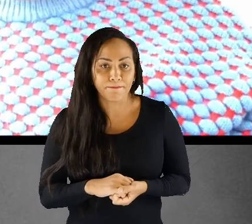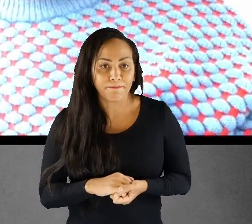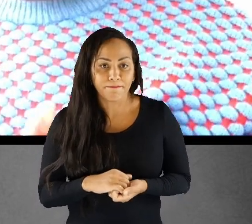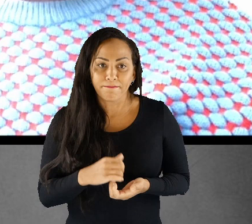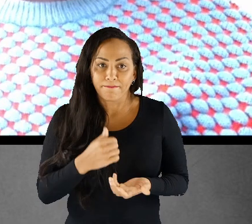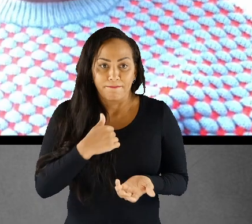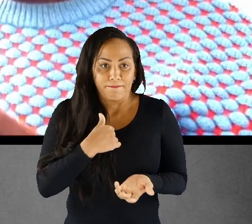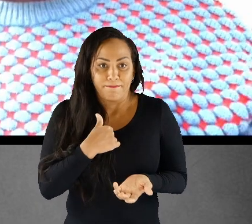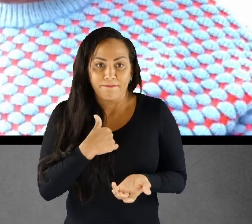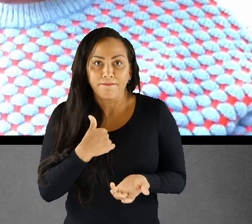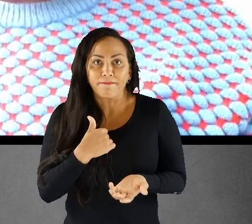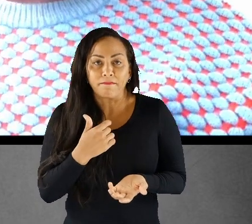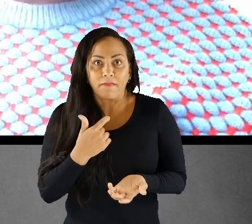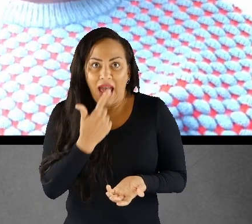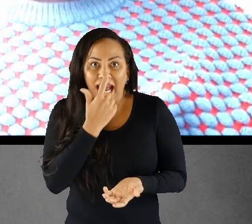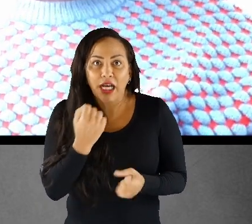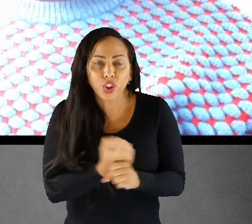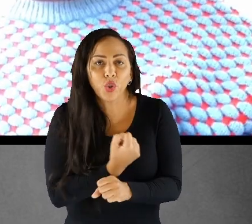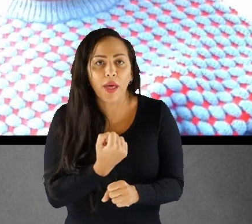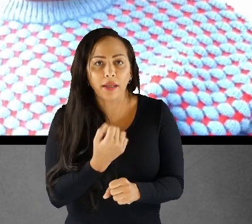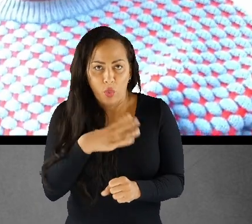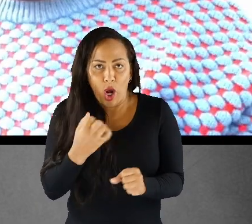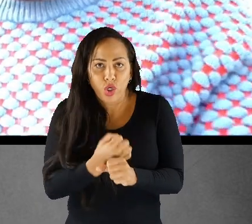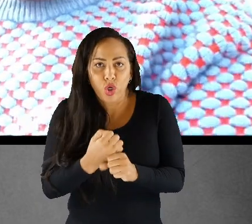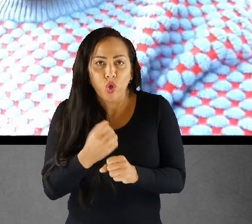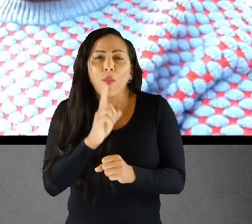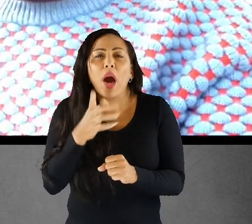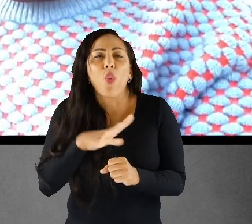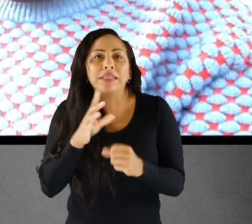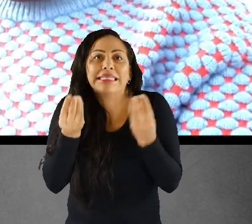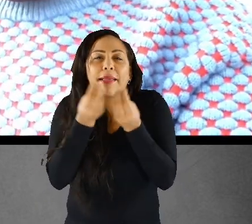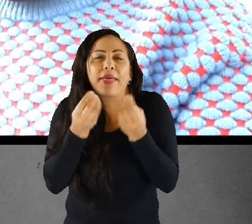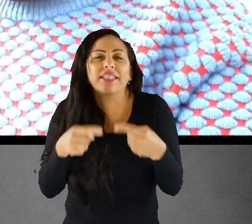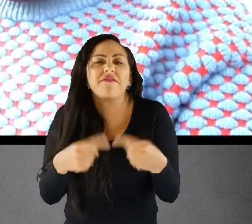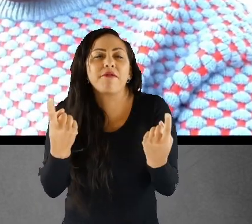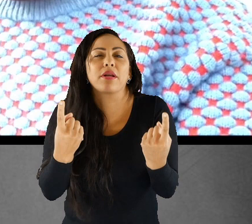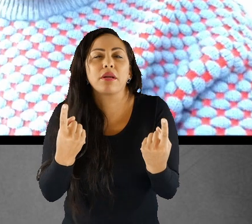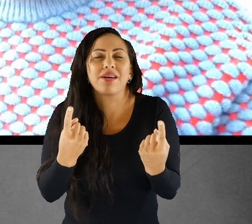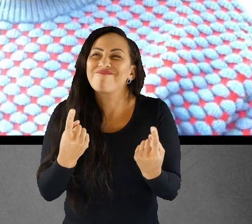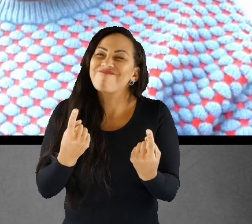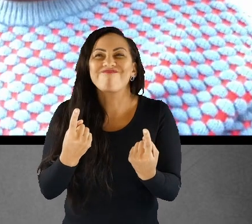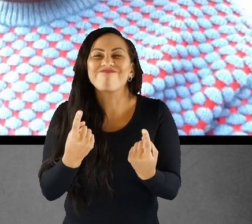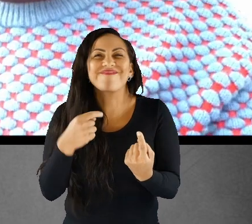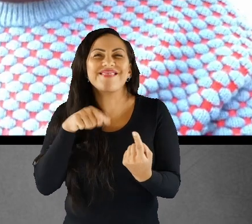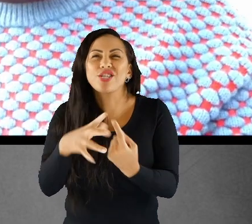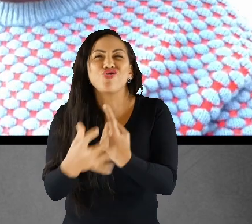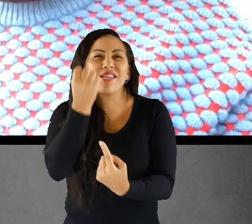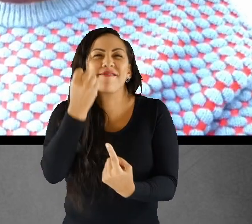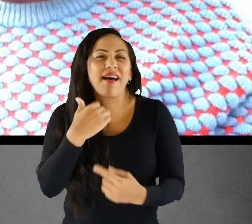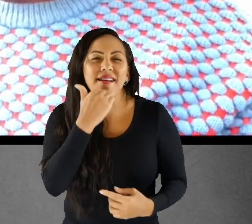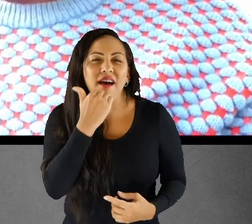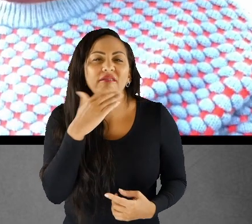it's in my wheelhouse. It's what I do. But I wanted to try and do something different, and I don't think I did it enough. But